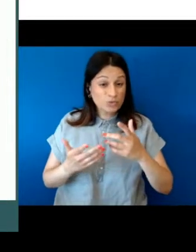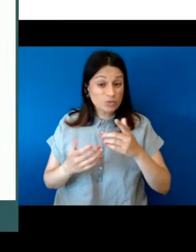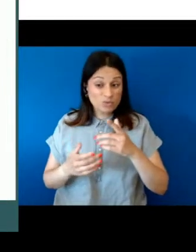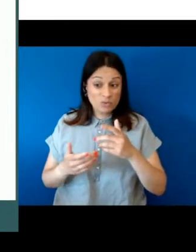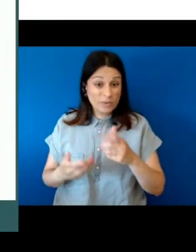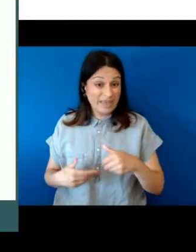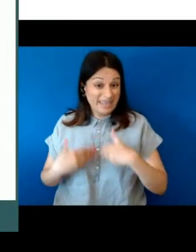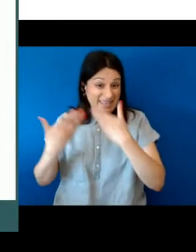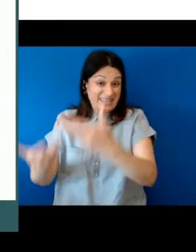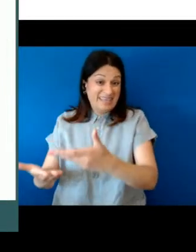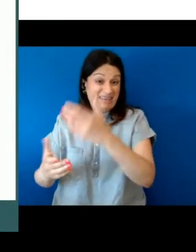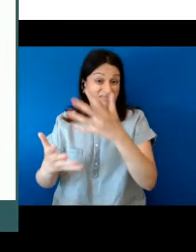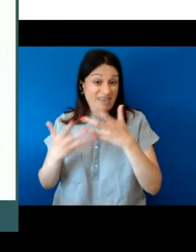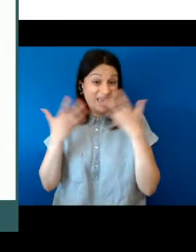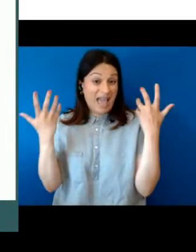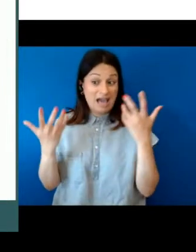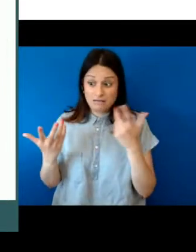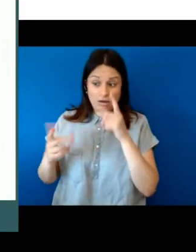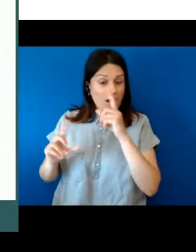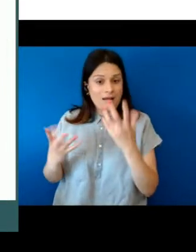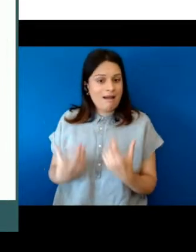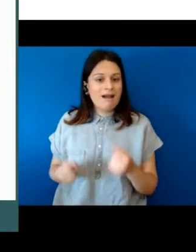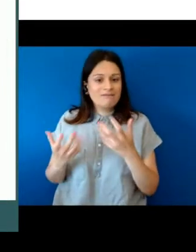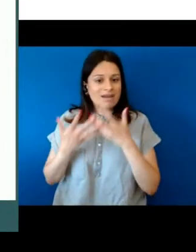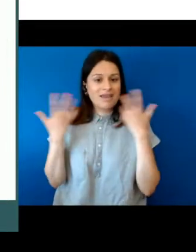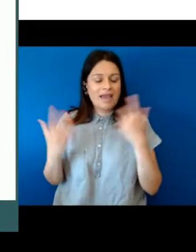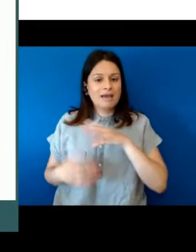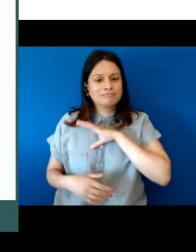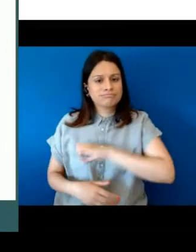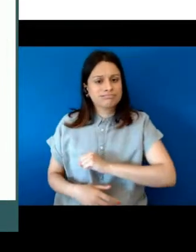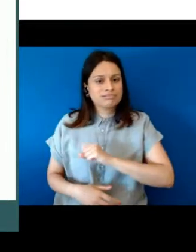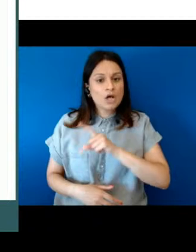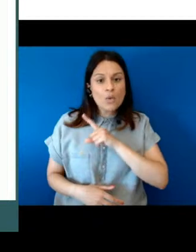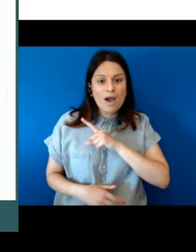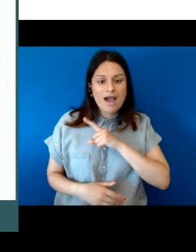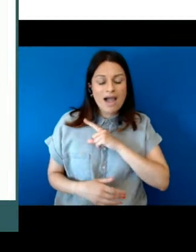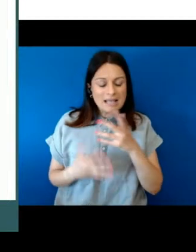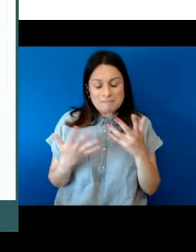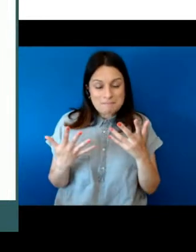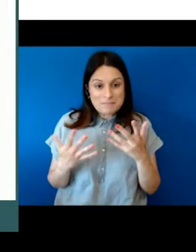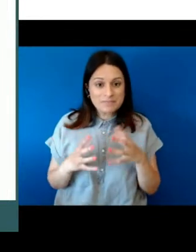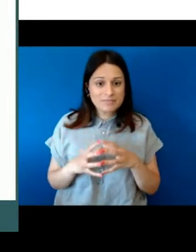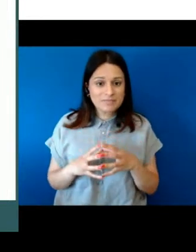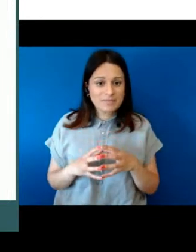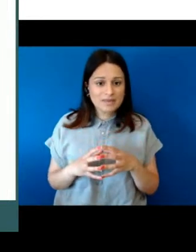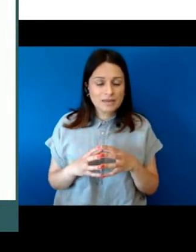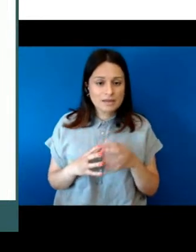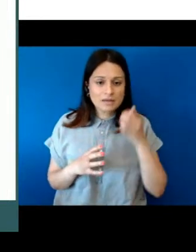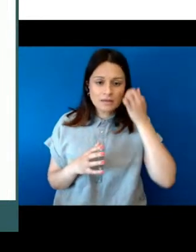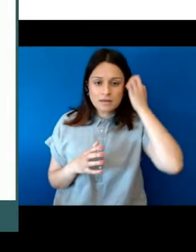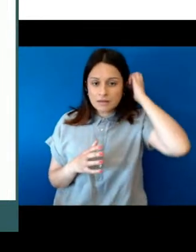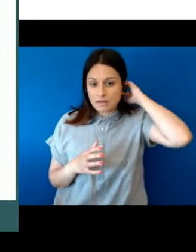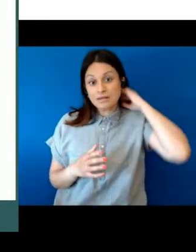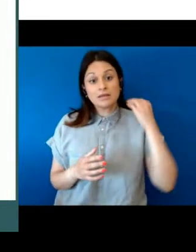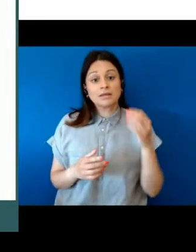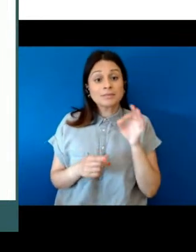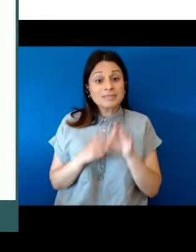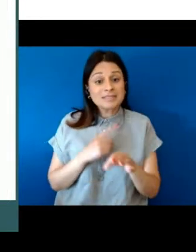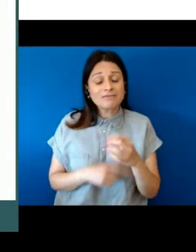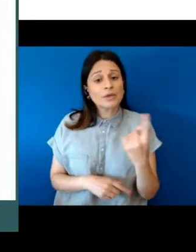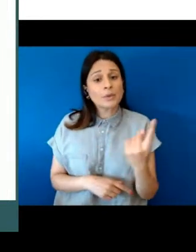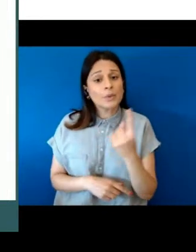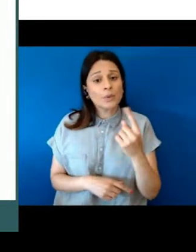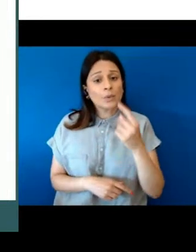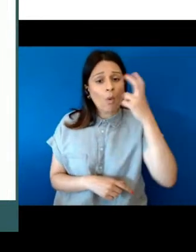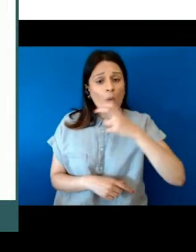it's heartbreaking, because they think that especially elderly people as well, that the cat is